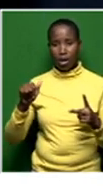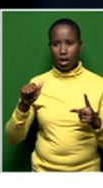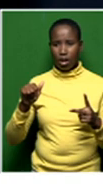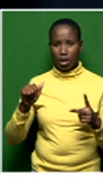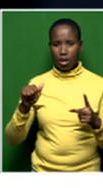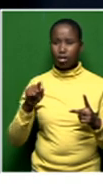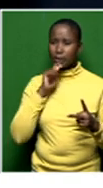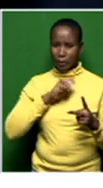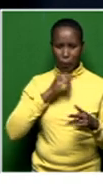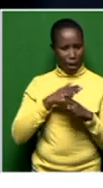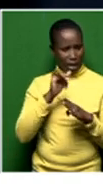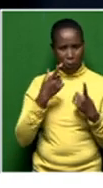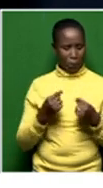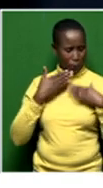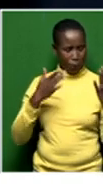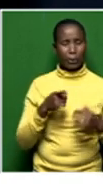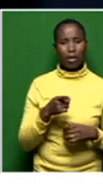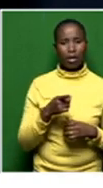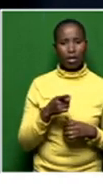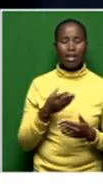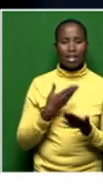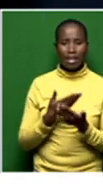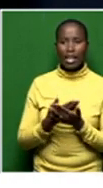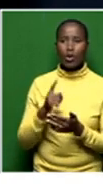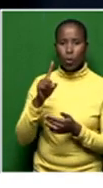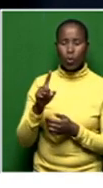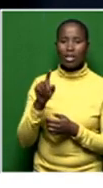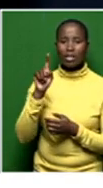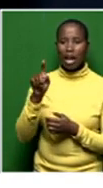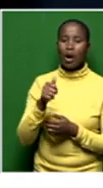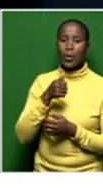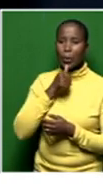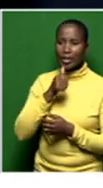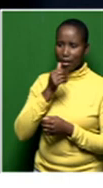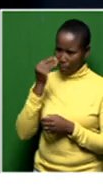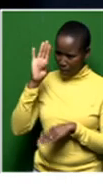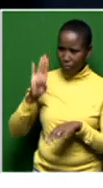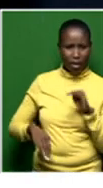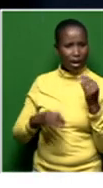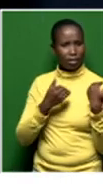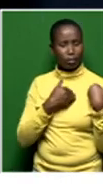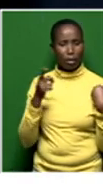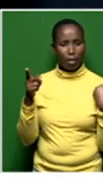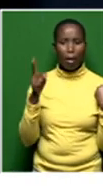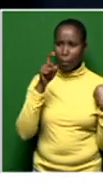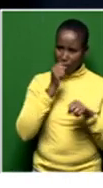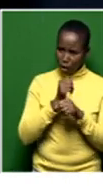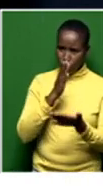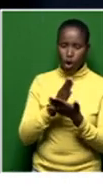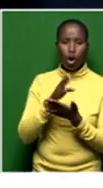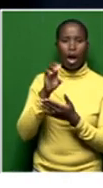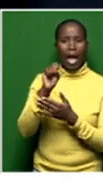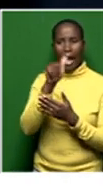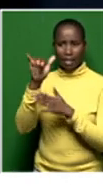failing in its duties to hold Minister Pravin Gordhan to account for to ensure that SAA is